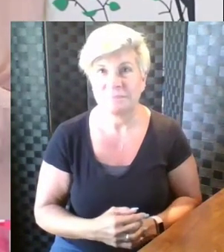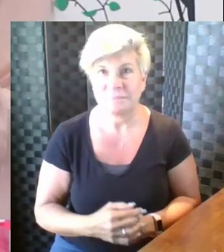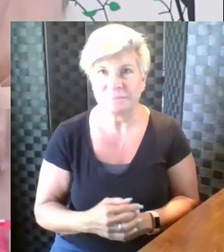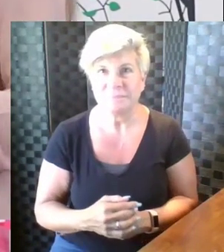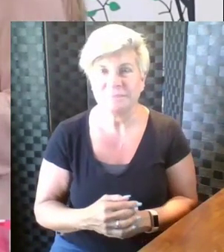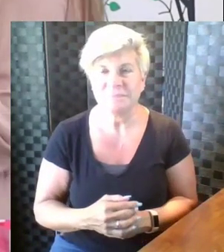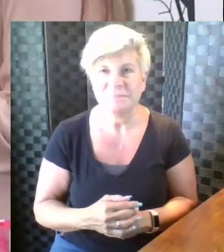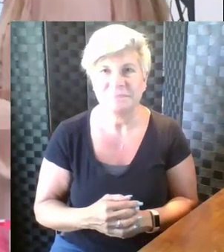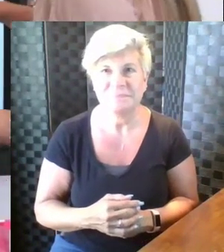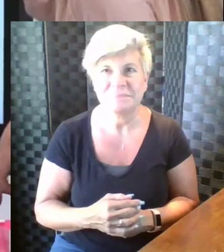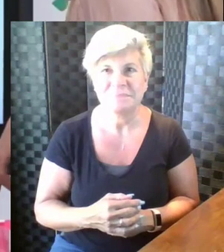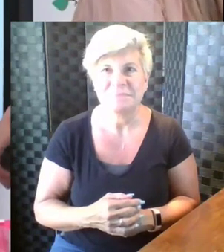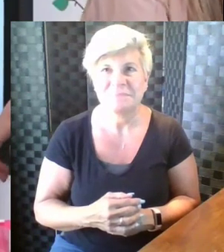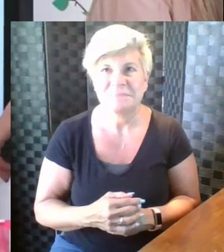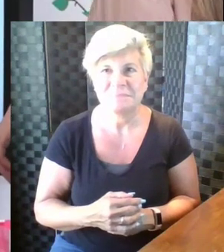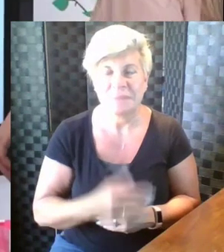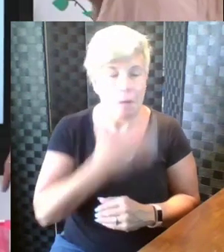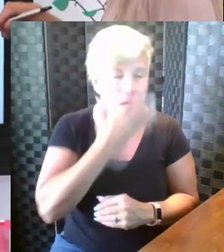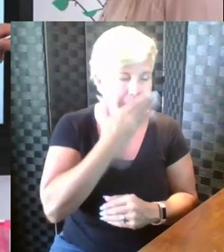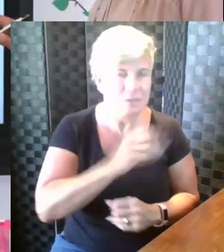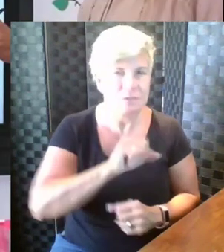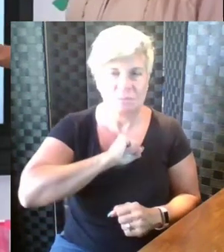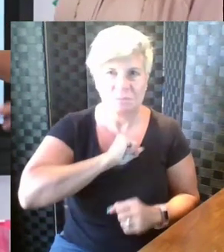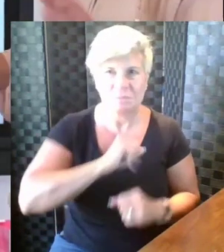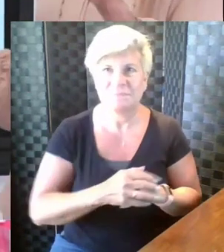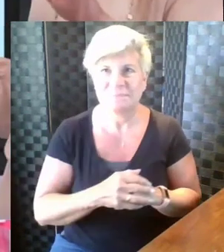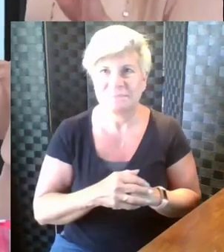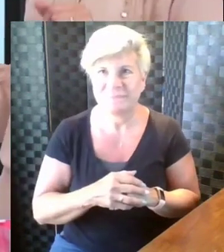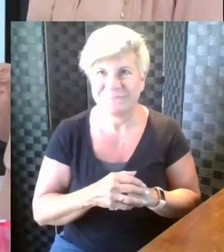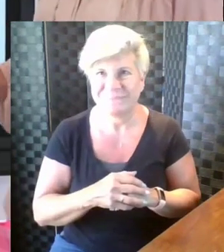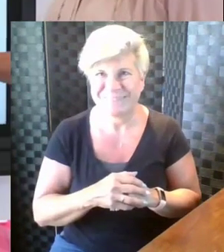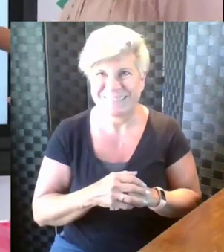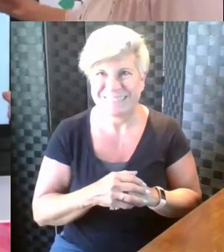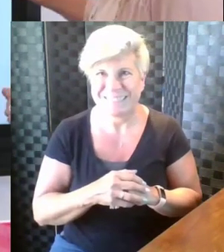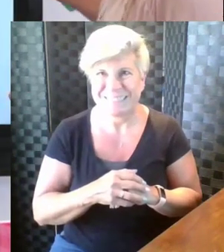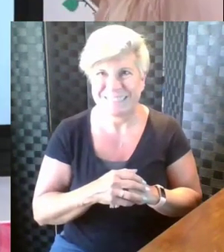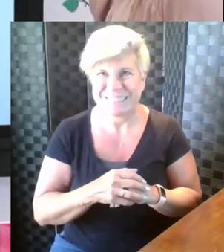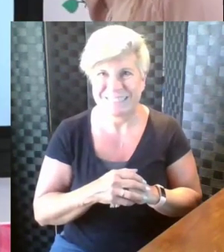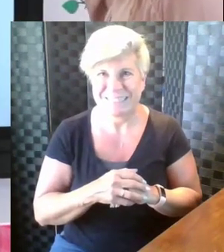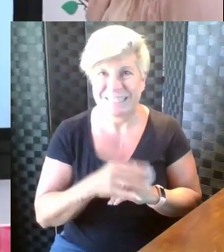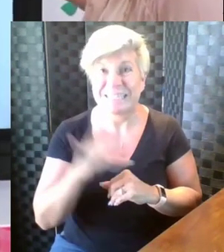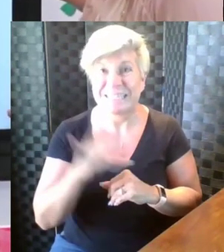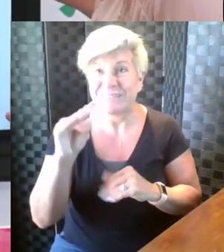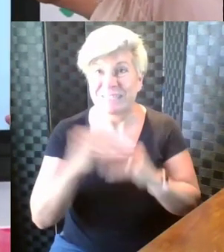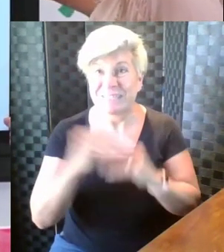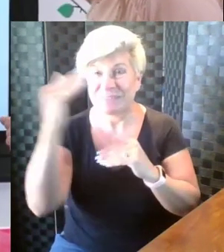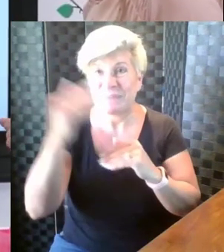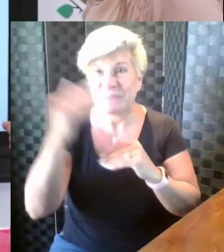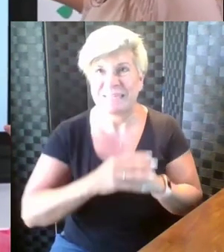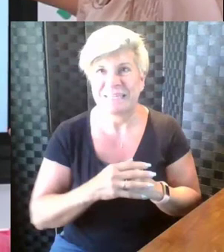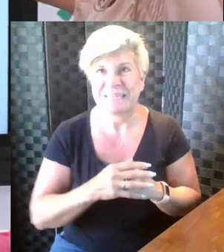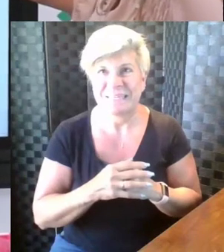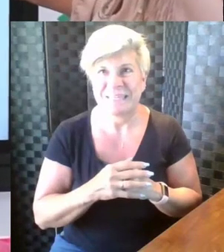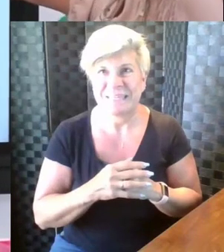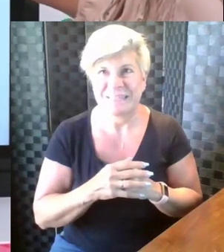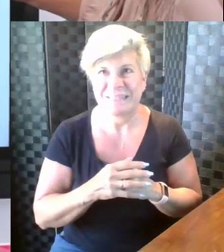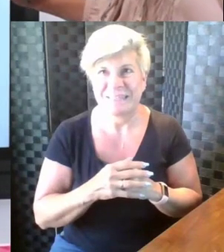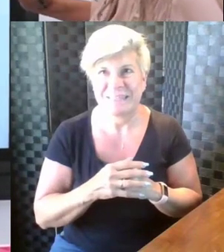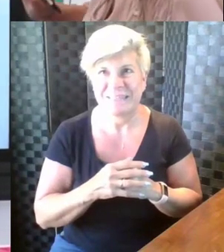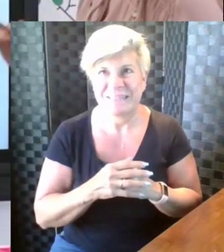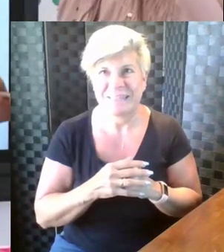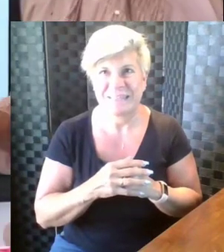me, 11. Whew. So the 17 is greater. I got choked up on